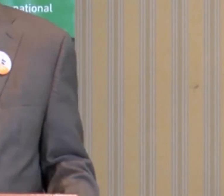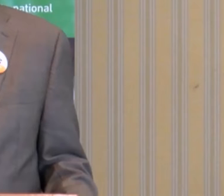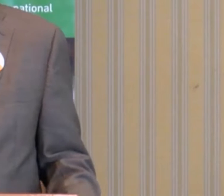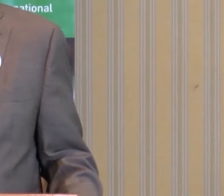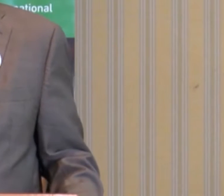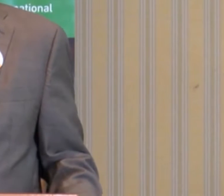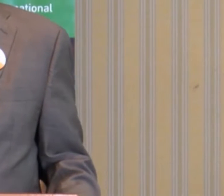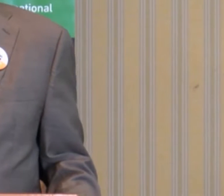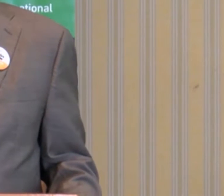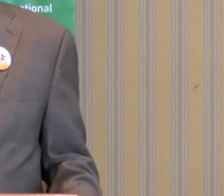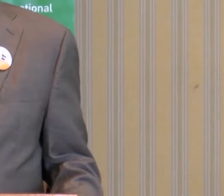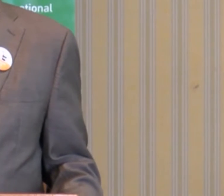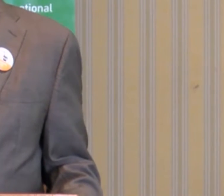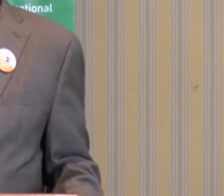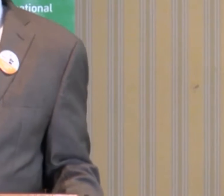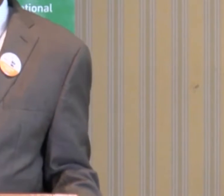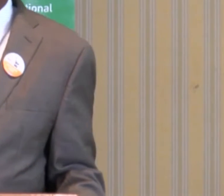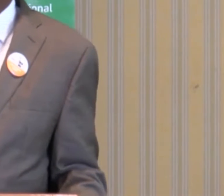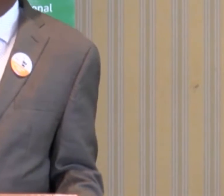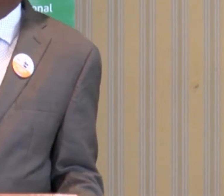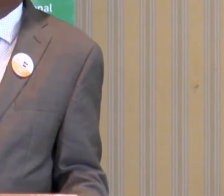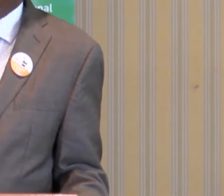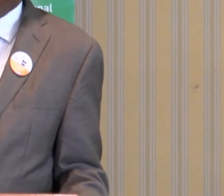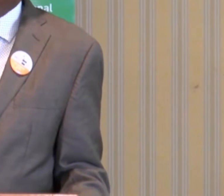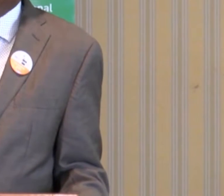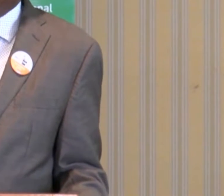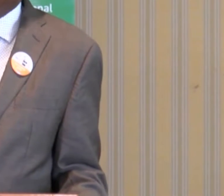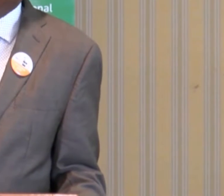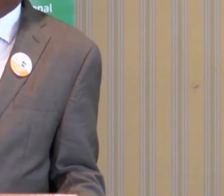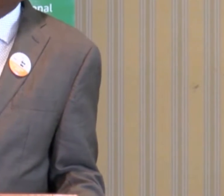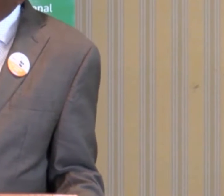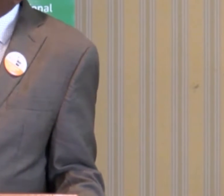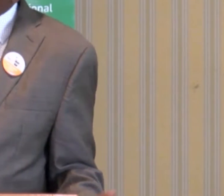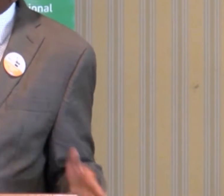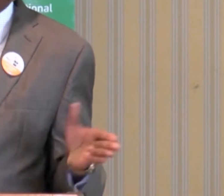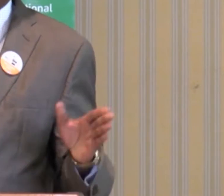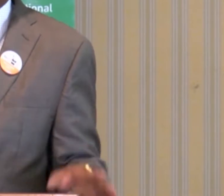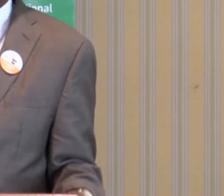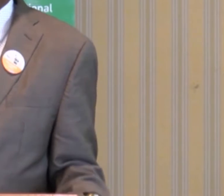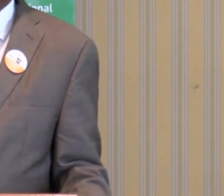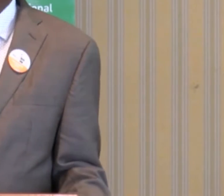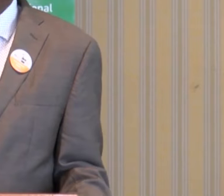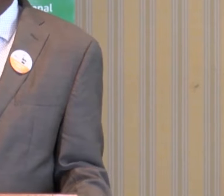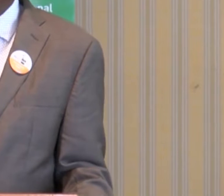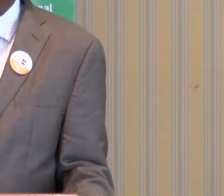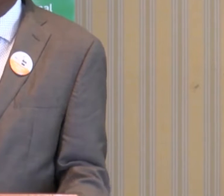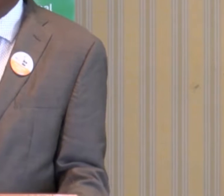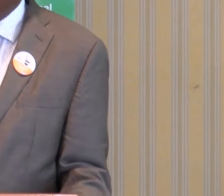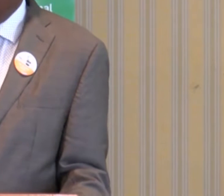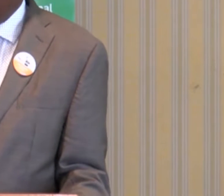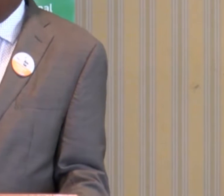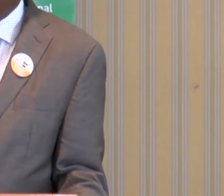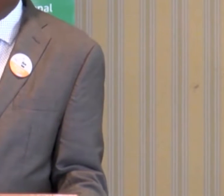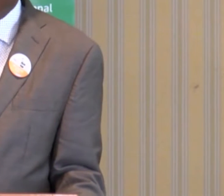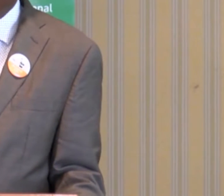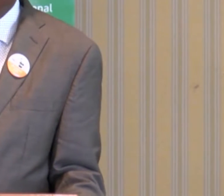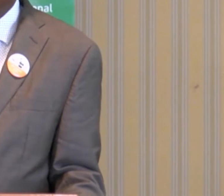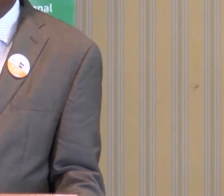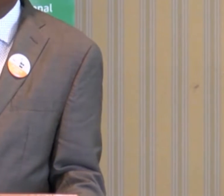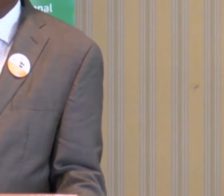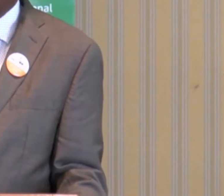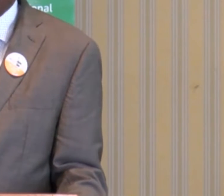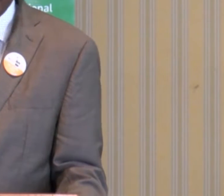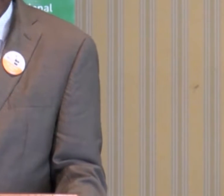children, we must remember that what they're doing is a commercial activity